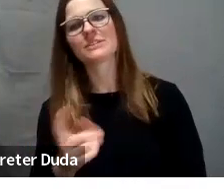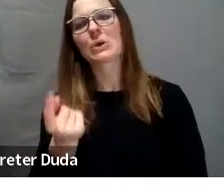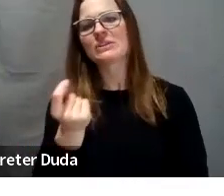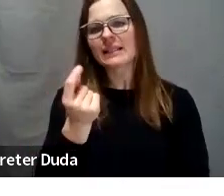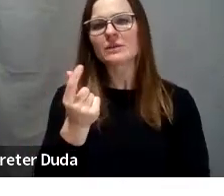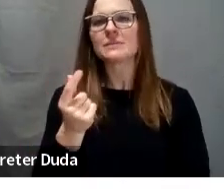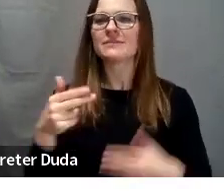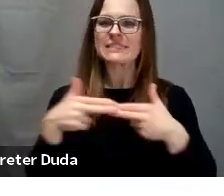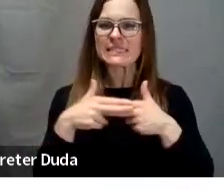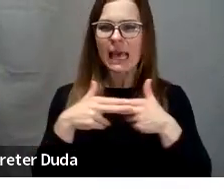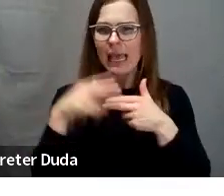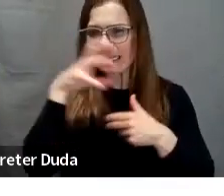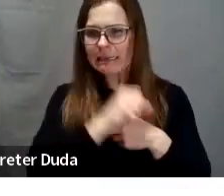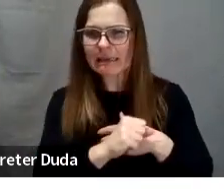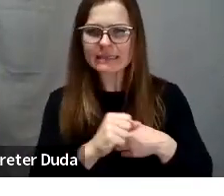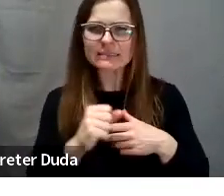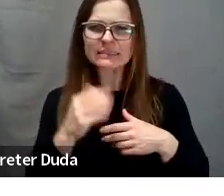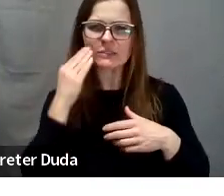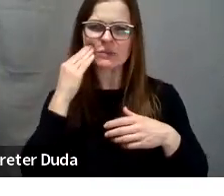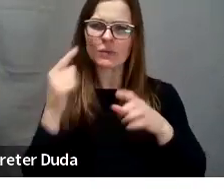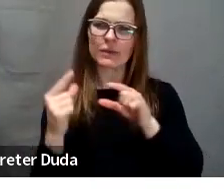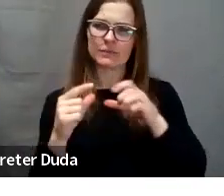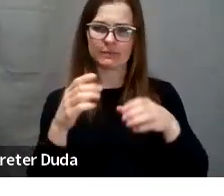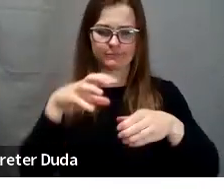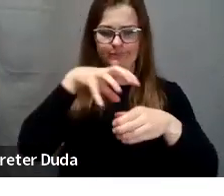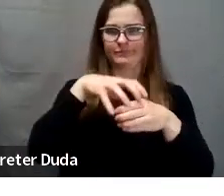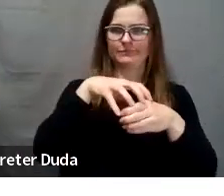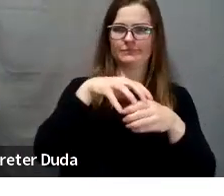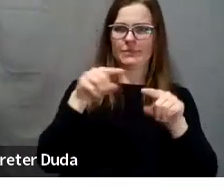the seeds to slide down into the hole that you've created.